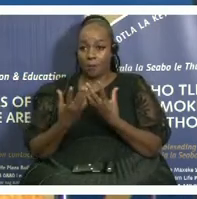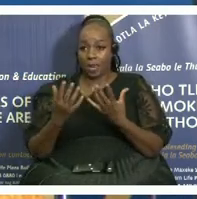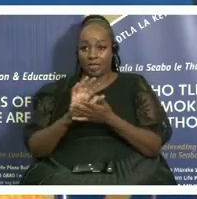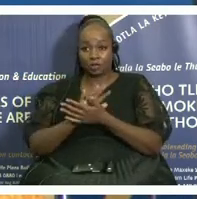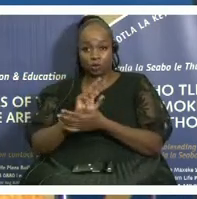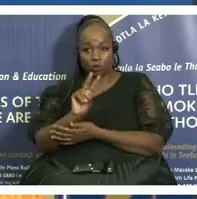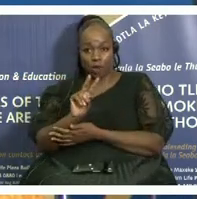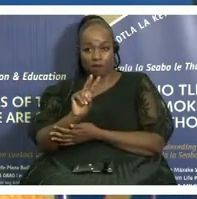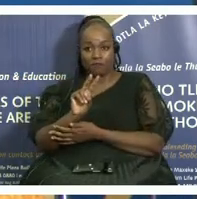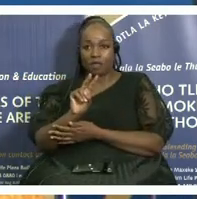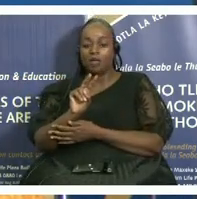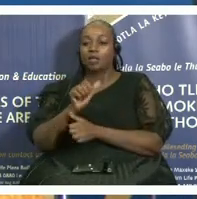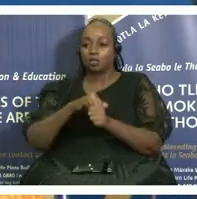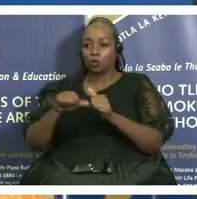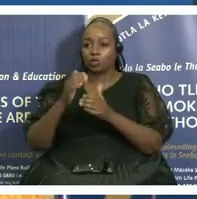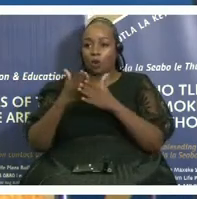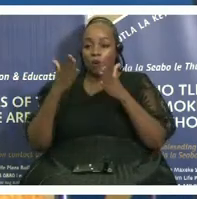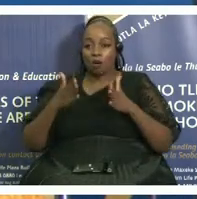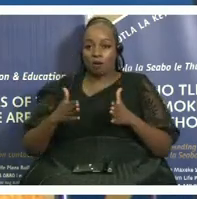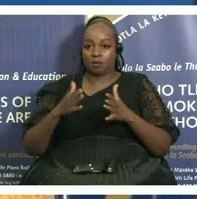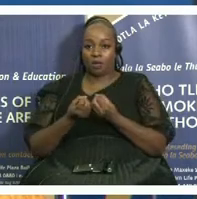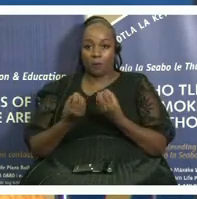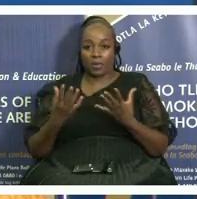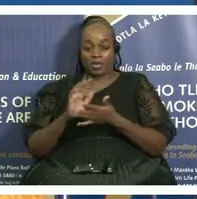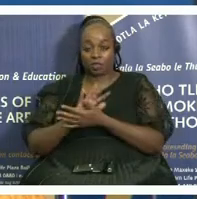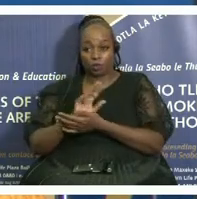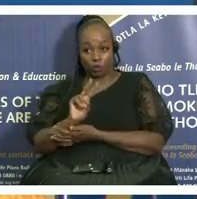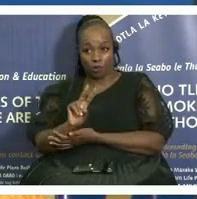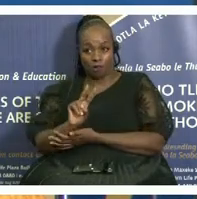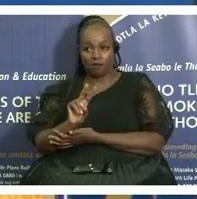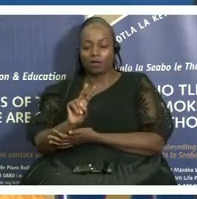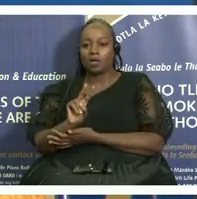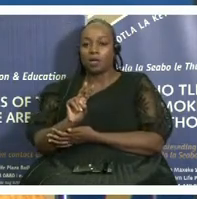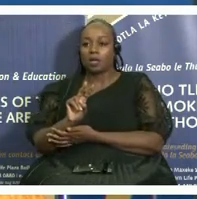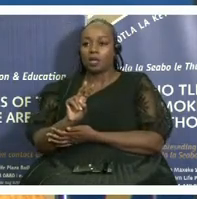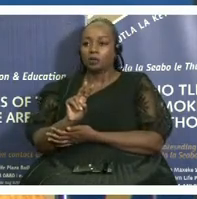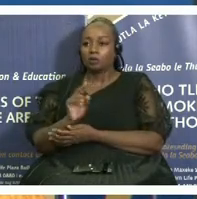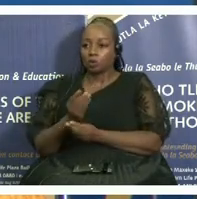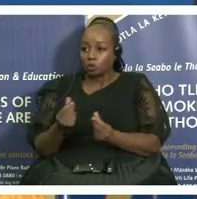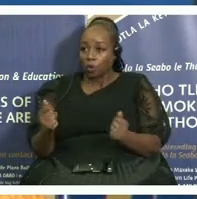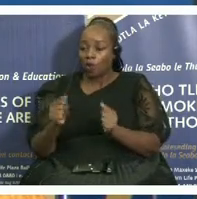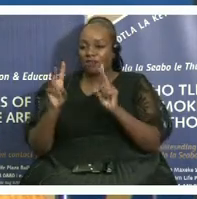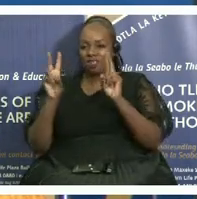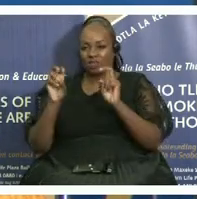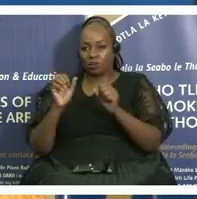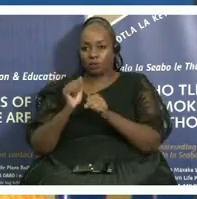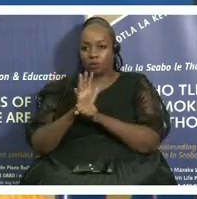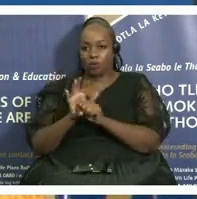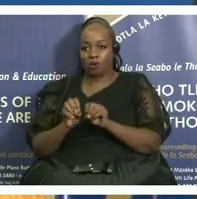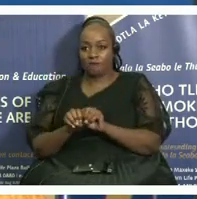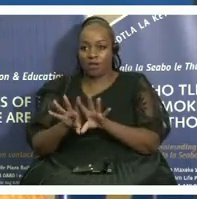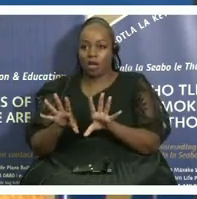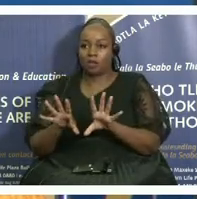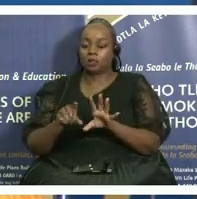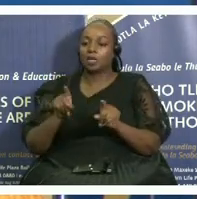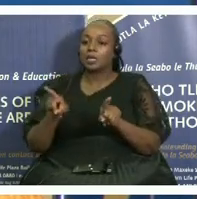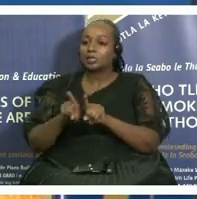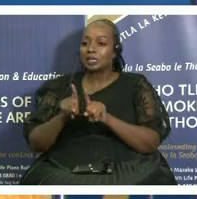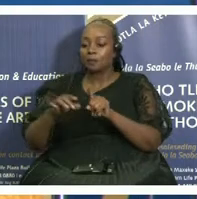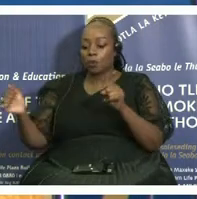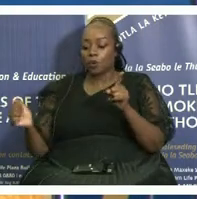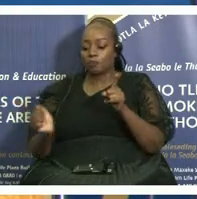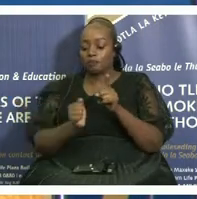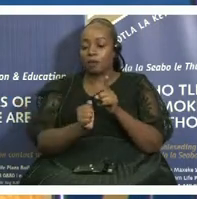healthcare workers contracted as part of the COVID-19 response have been retained to provide integrated community